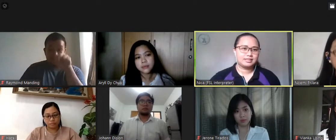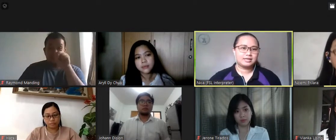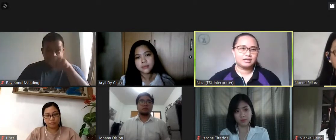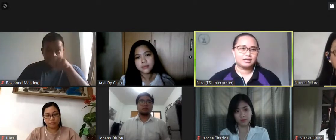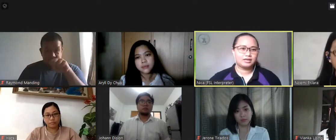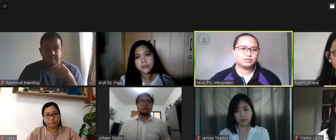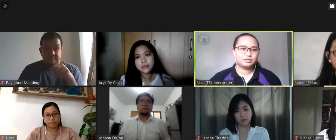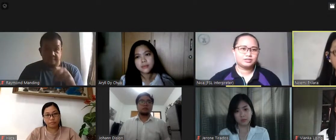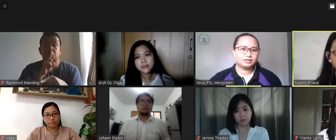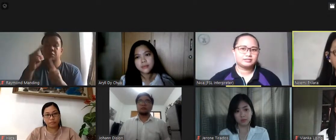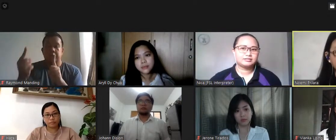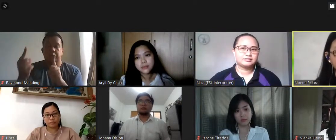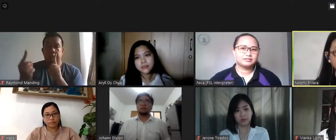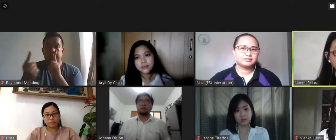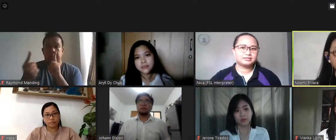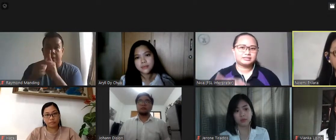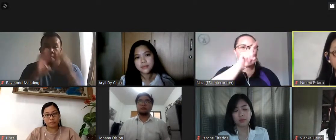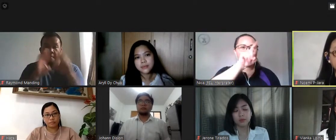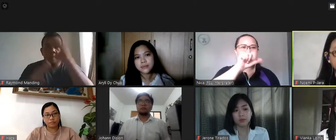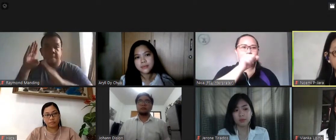Yola, Yola.